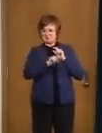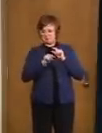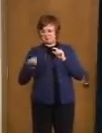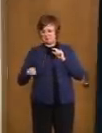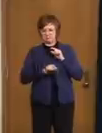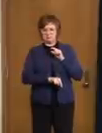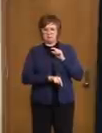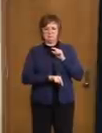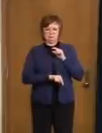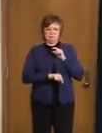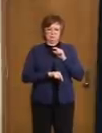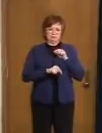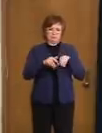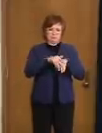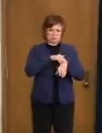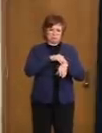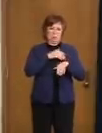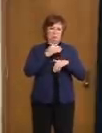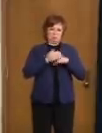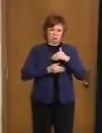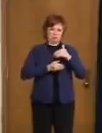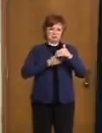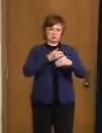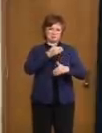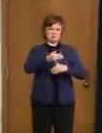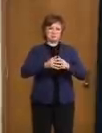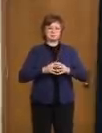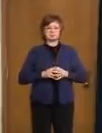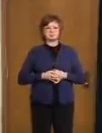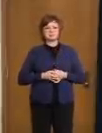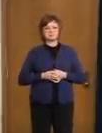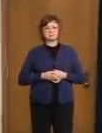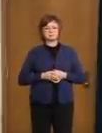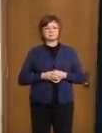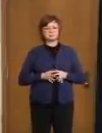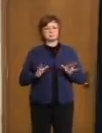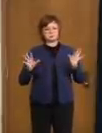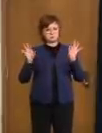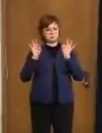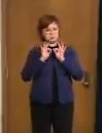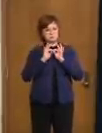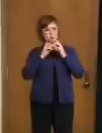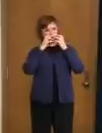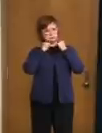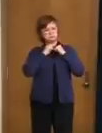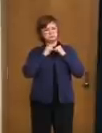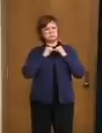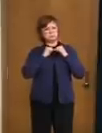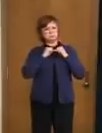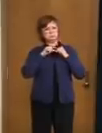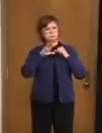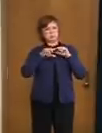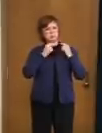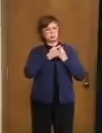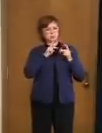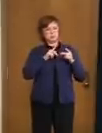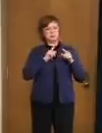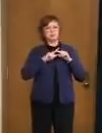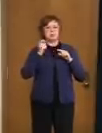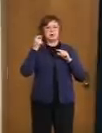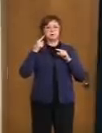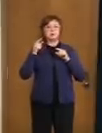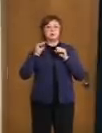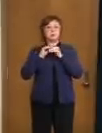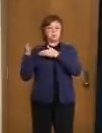why it's slow, but it is essential that people who are most vulnerable are covered first. But then, of course, as more vaccine comes and the eligibility groups